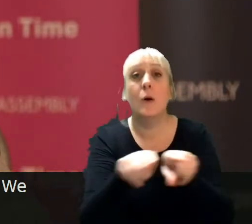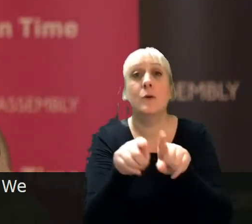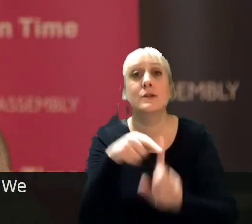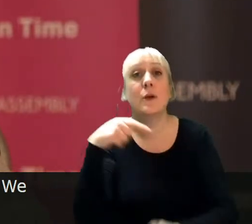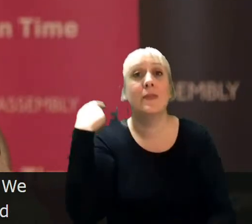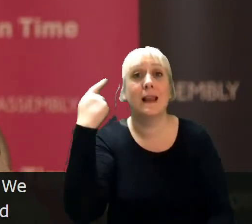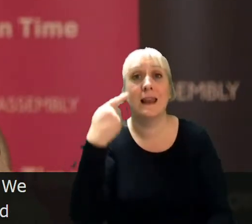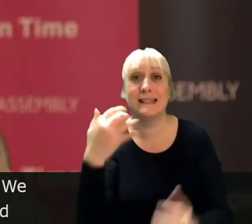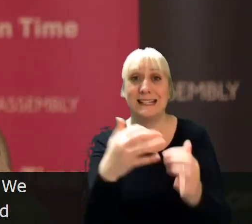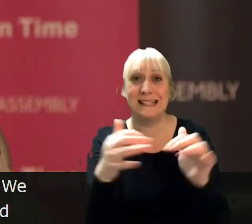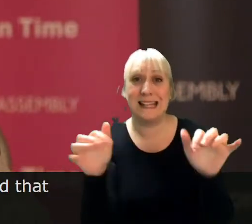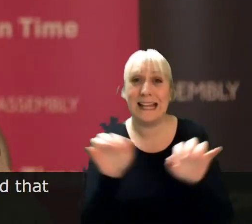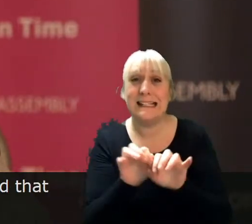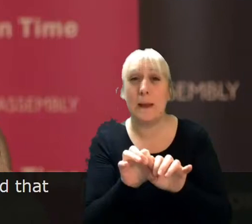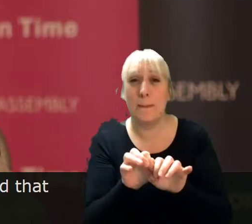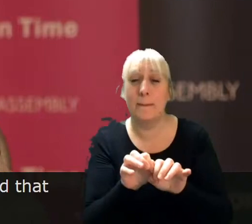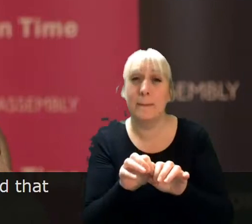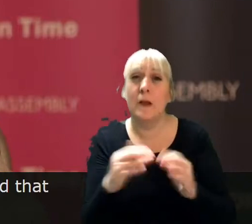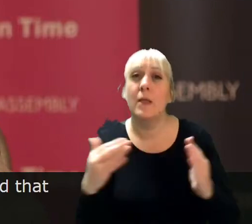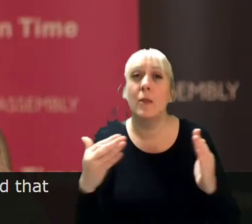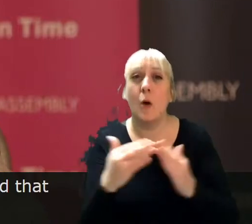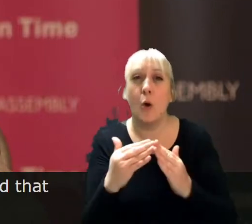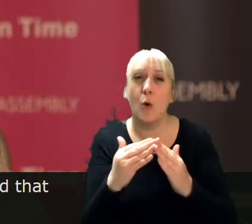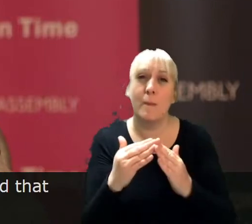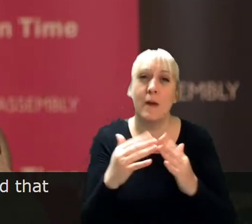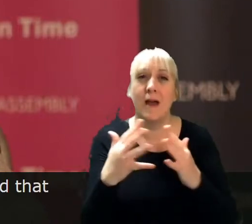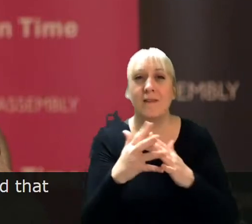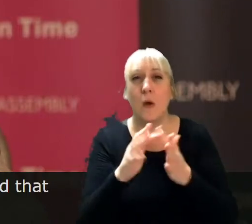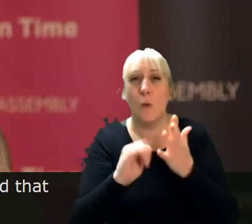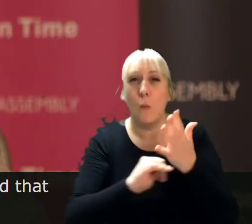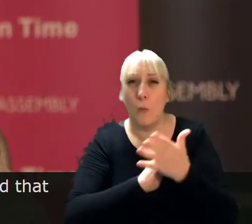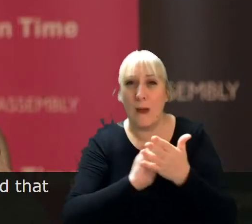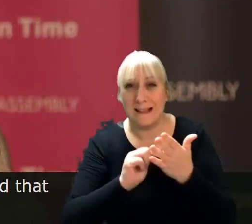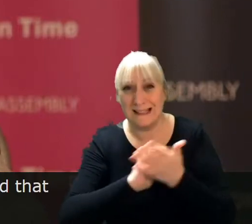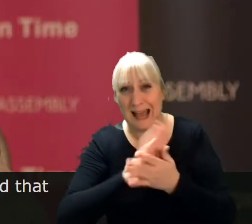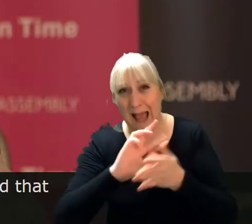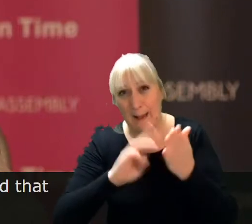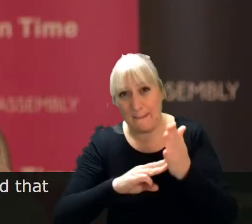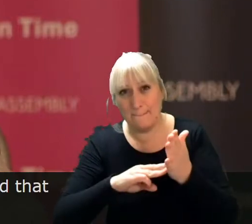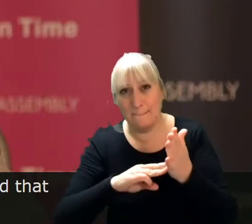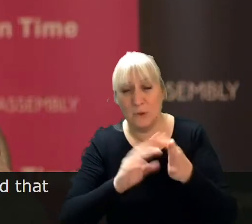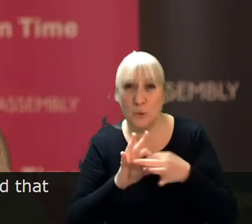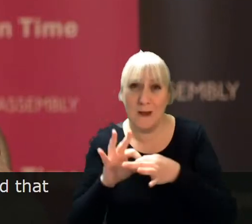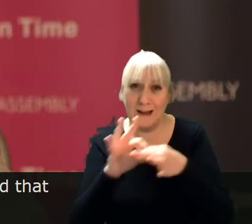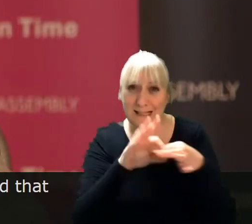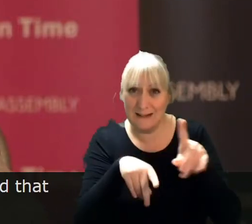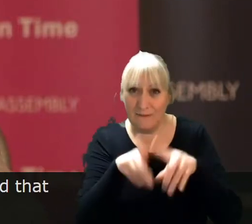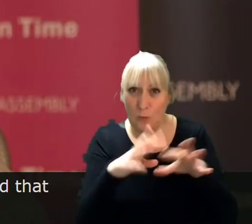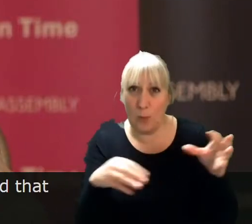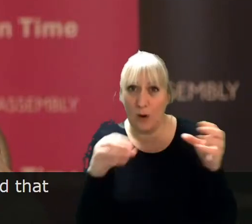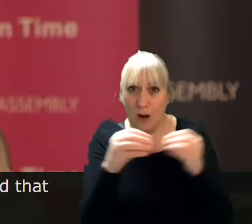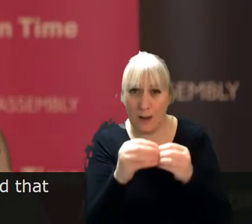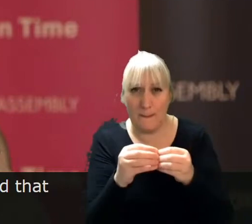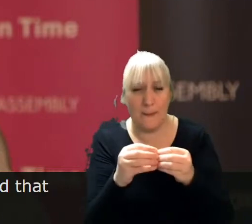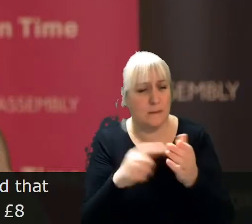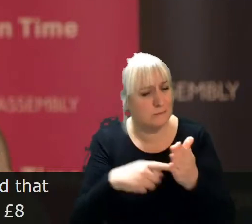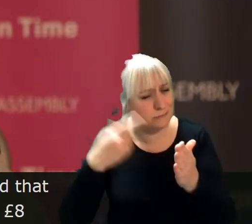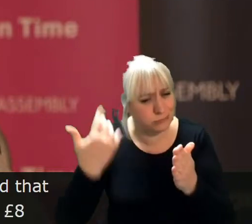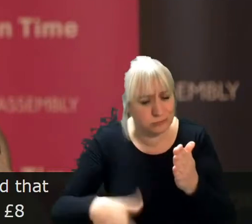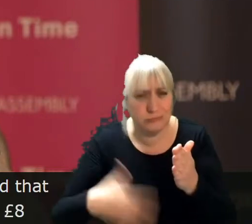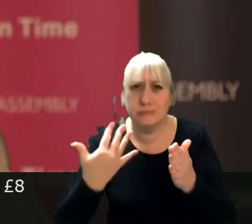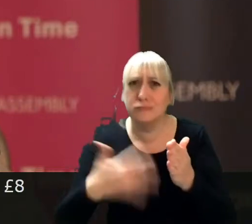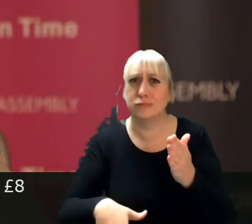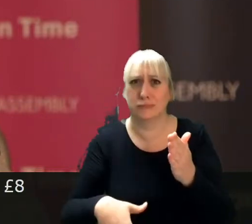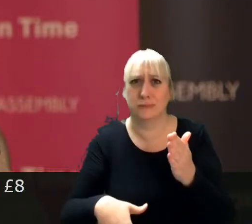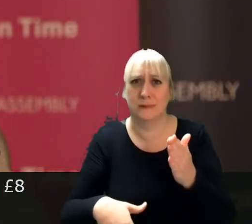Ham United, is costing Londoners more than £8 million per year to run. The work of